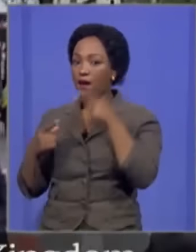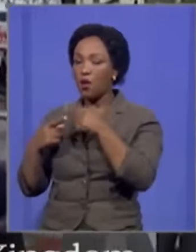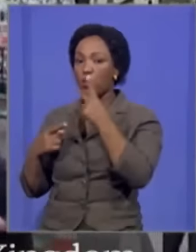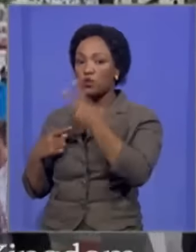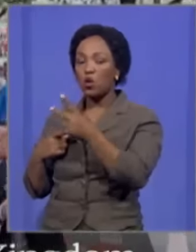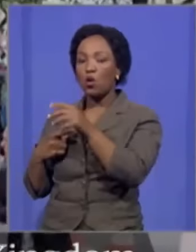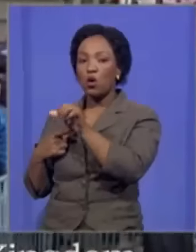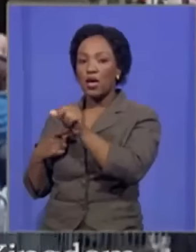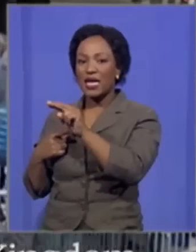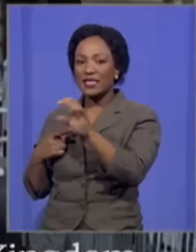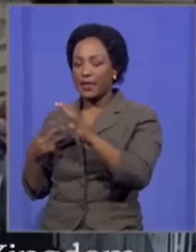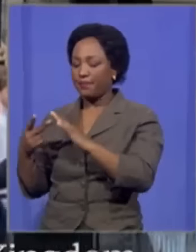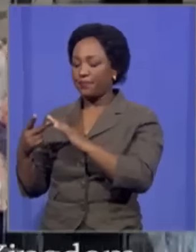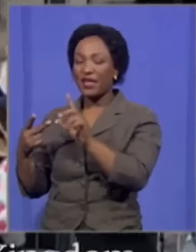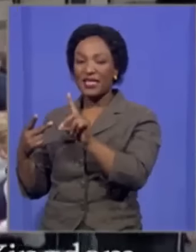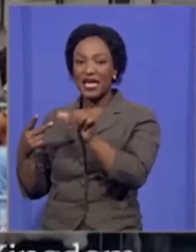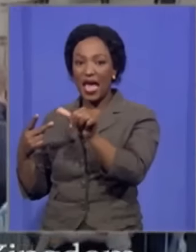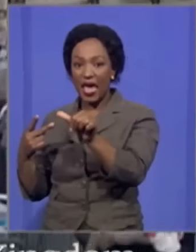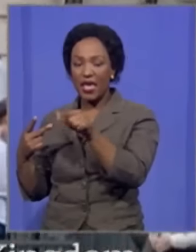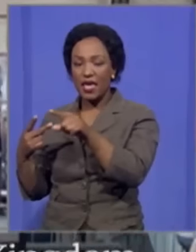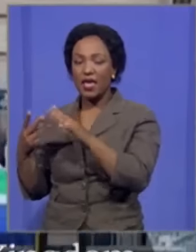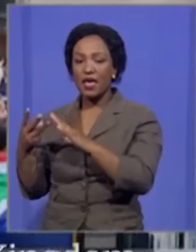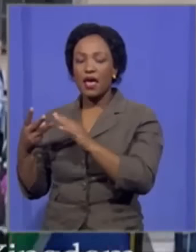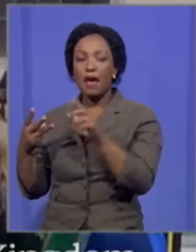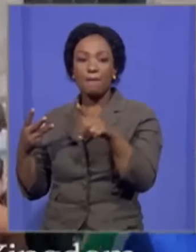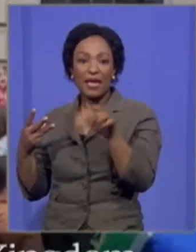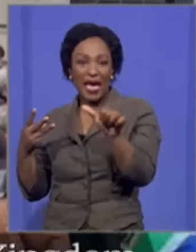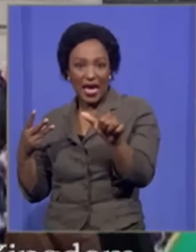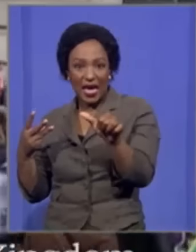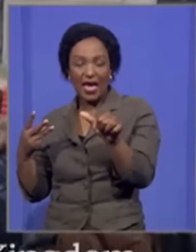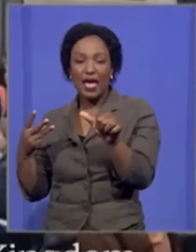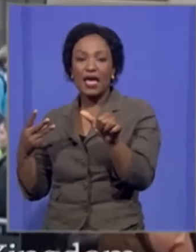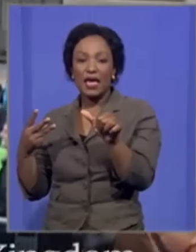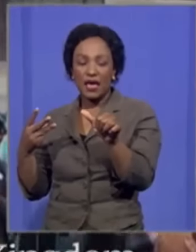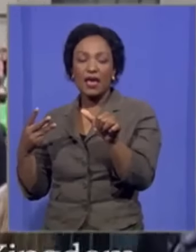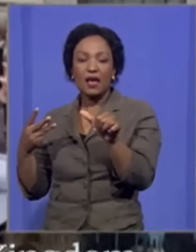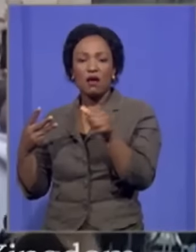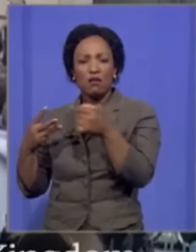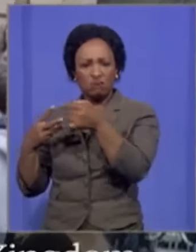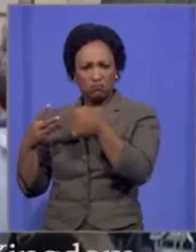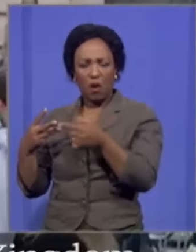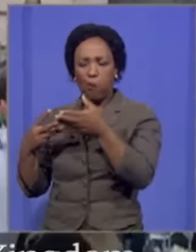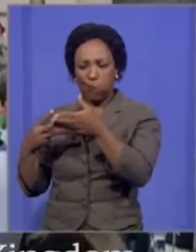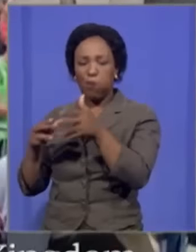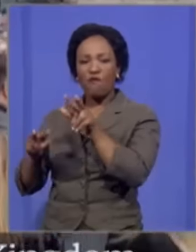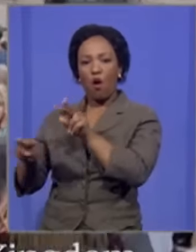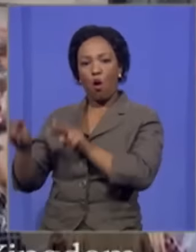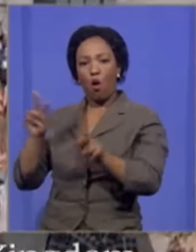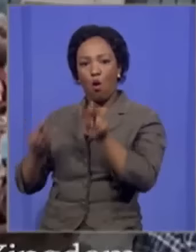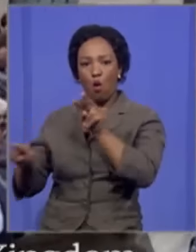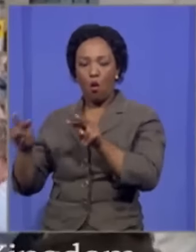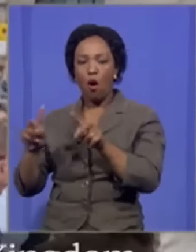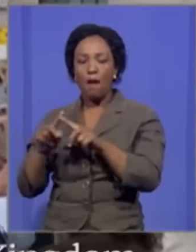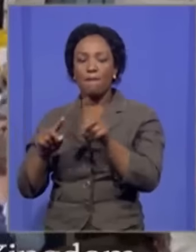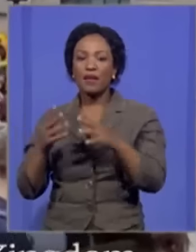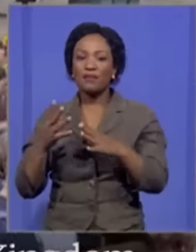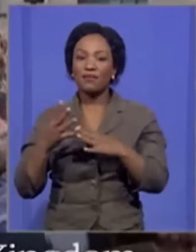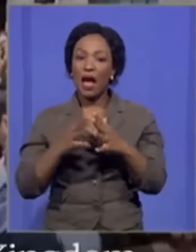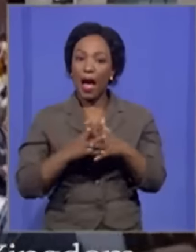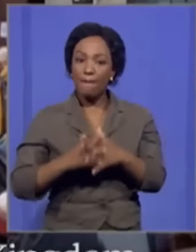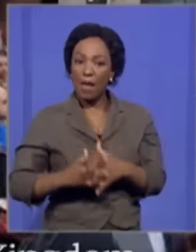DA le yona PA, Patriotic Alliance. Empa ha o ya ka naheng ya America re